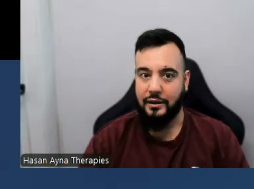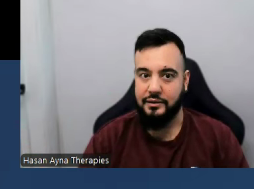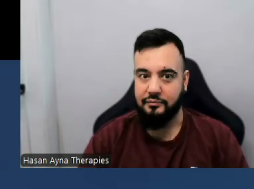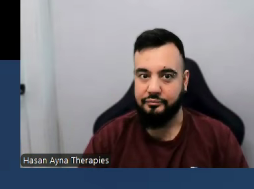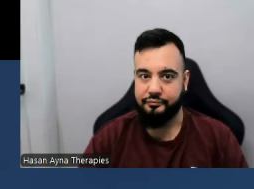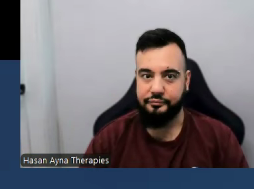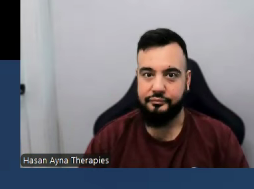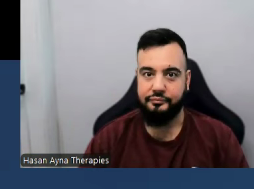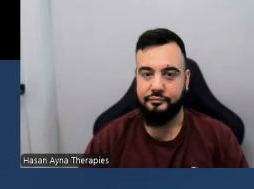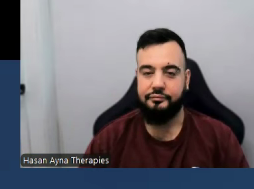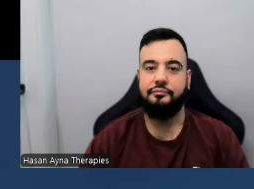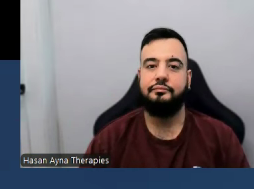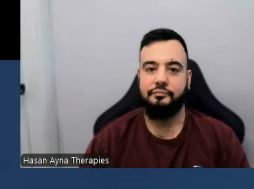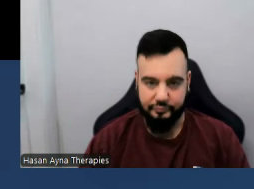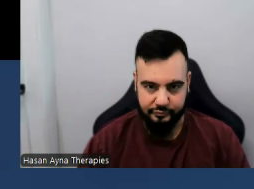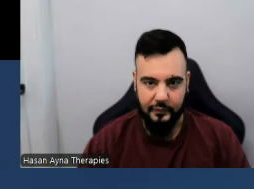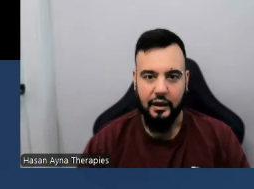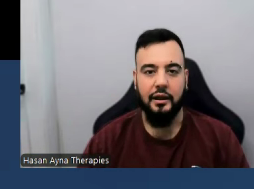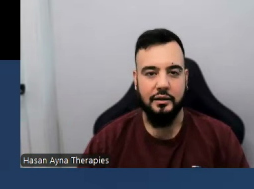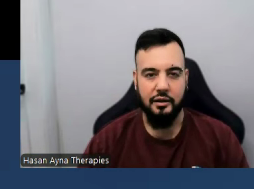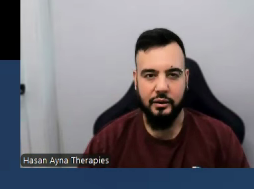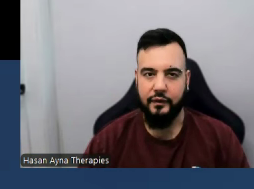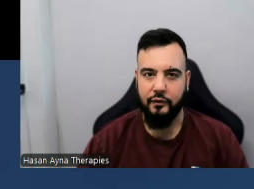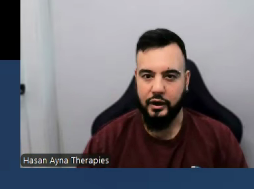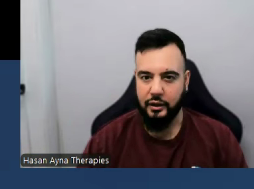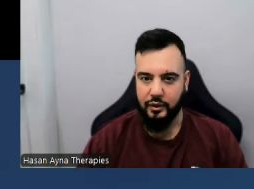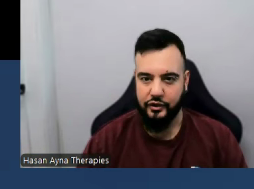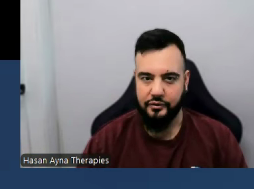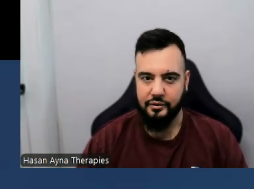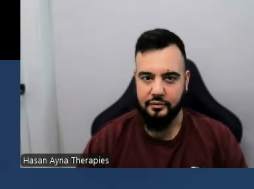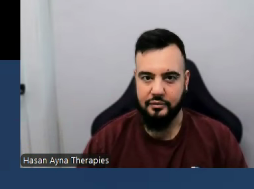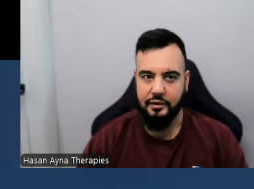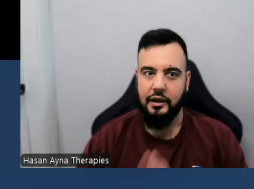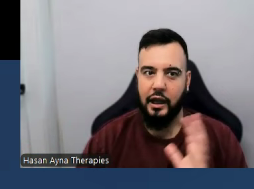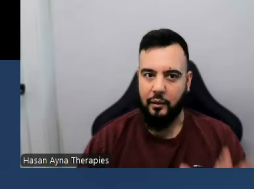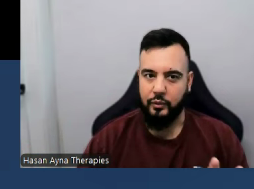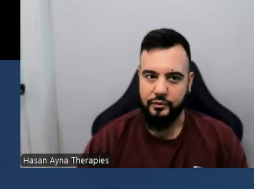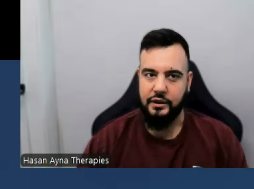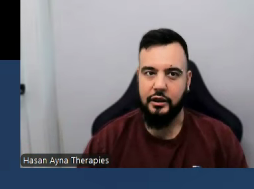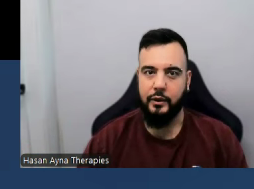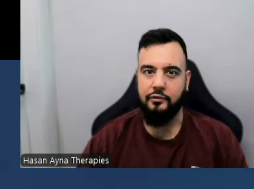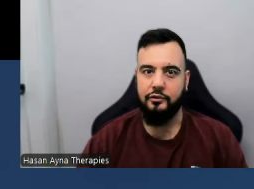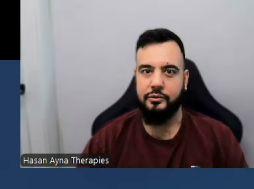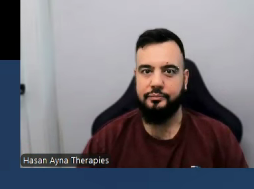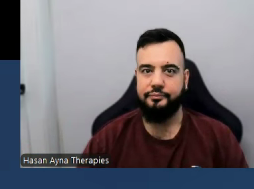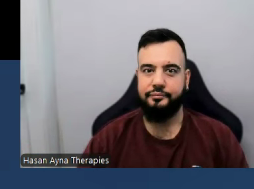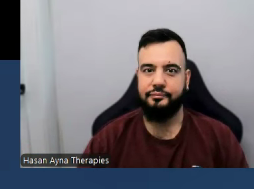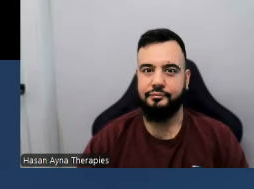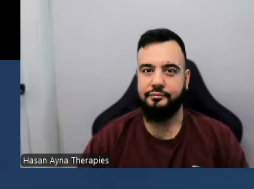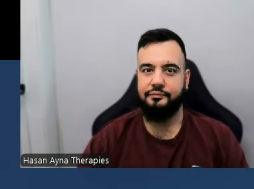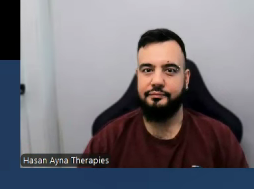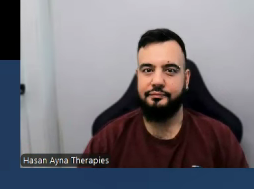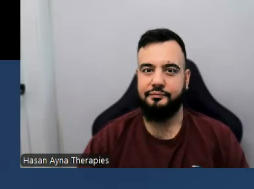keep practicing. Let us know if you've got any questions, and we will see you in group.